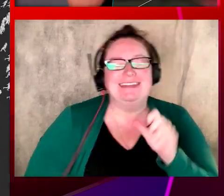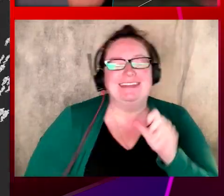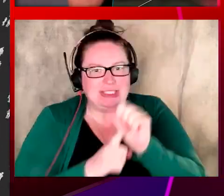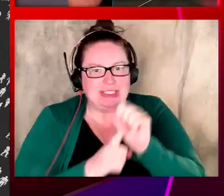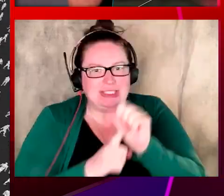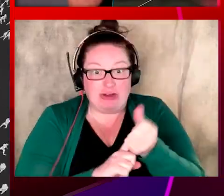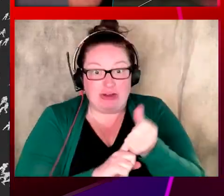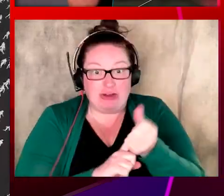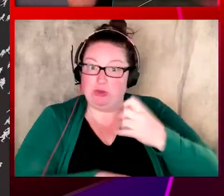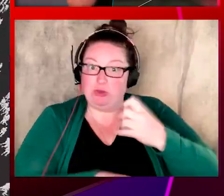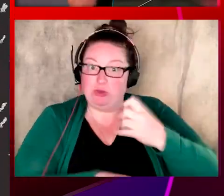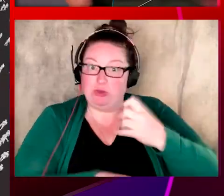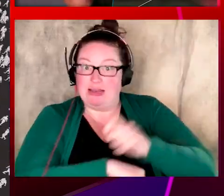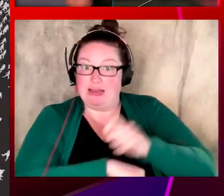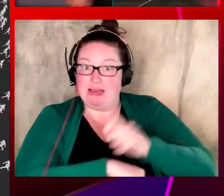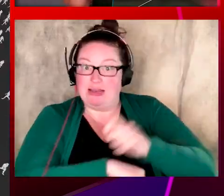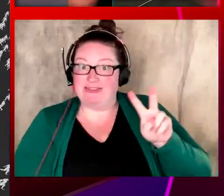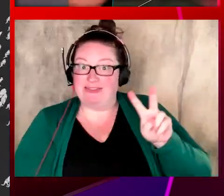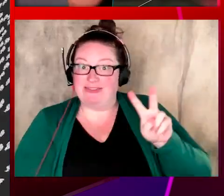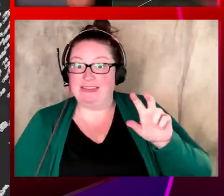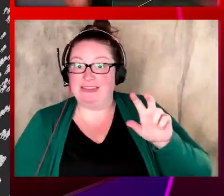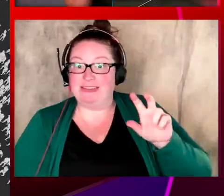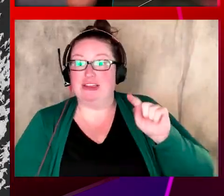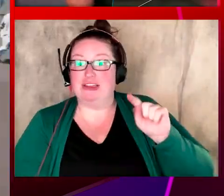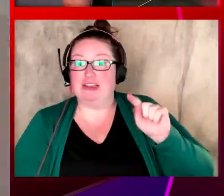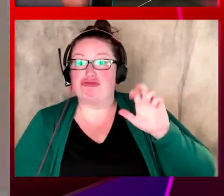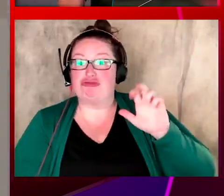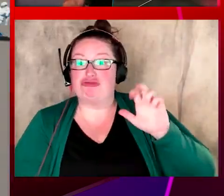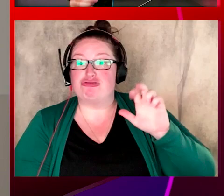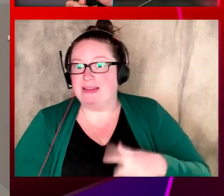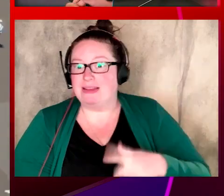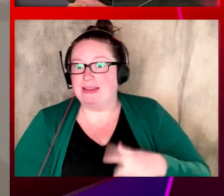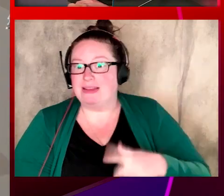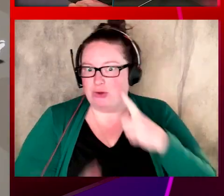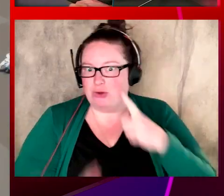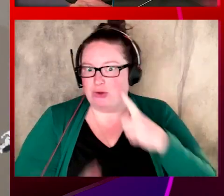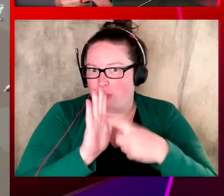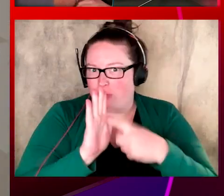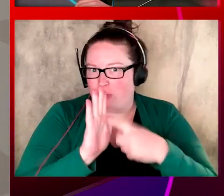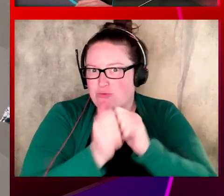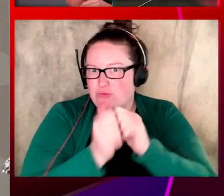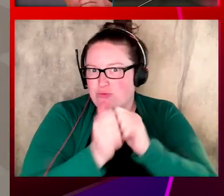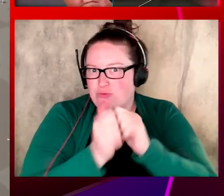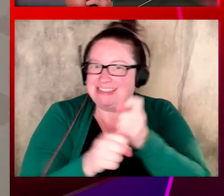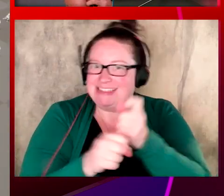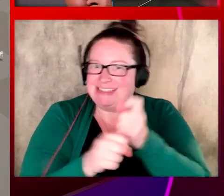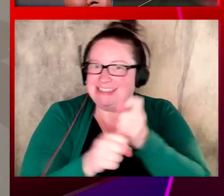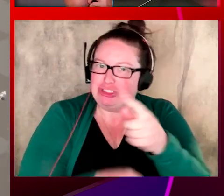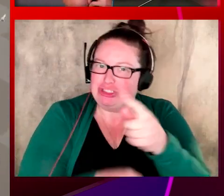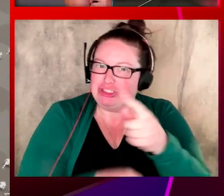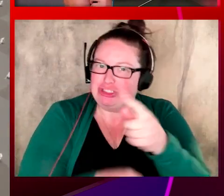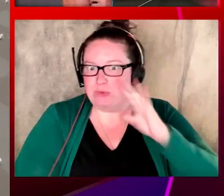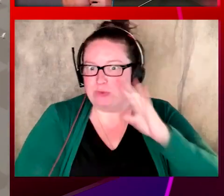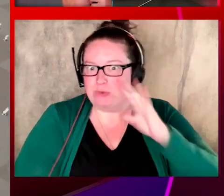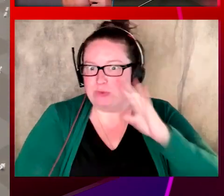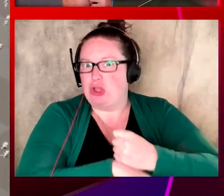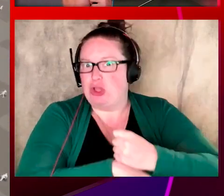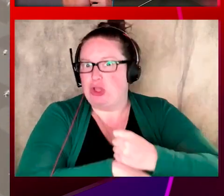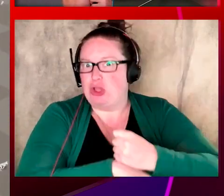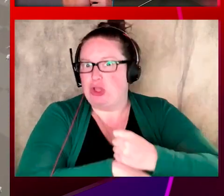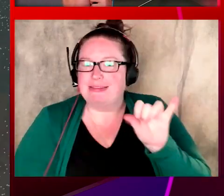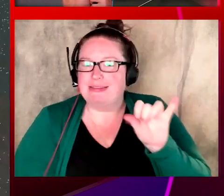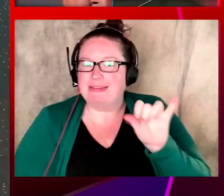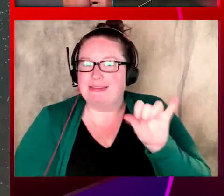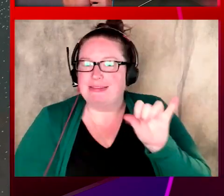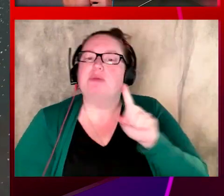the Vegas Strip, for example, next year. F1 will race in Vegas, and they will close down the Vegas Strip. And so this is just the flat earth. But 1 million people is